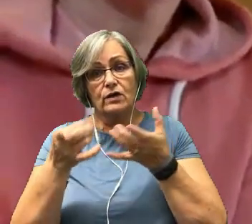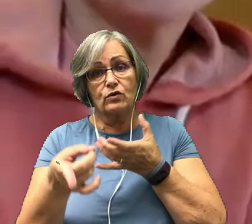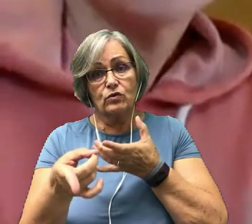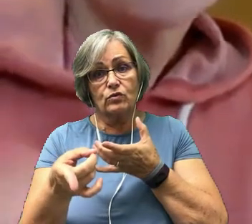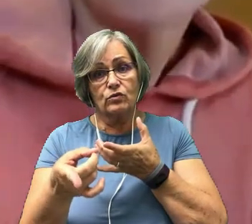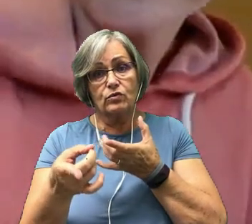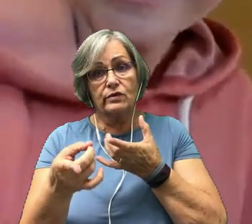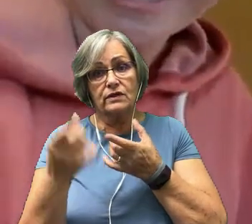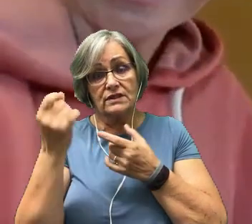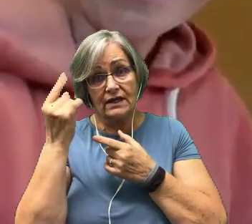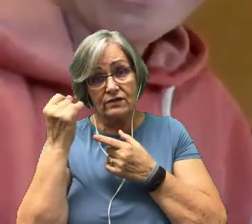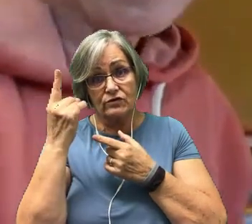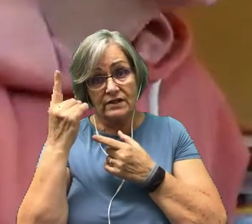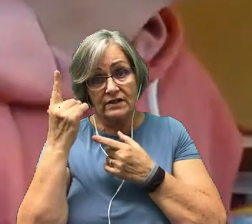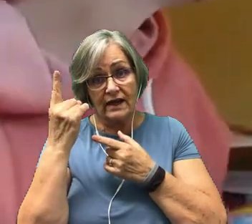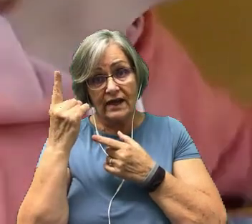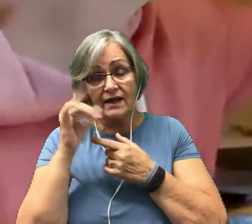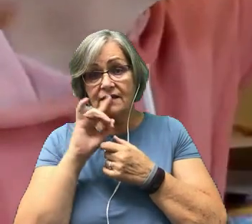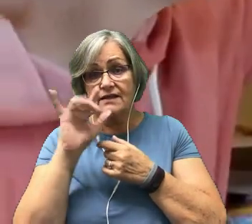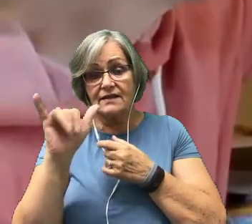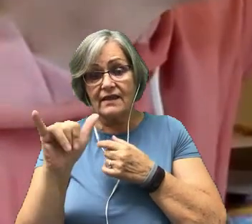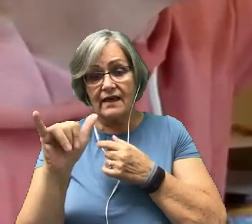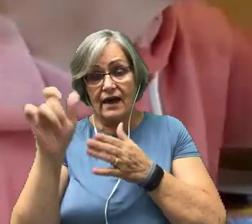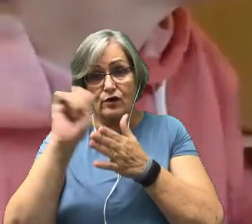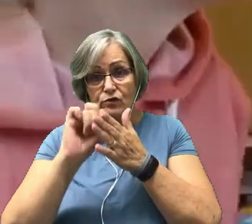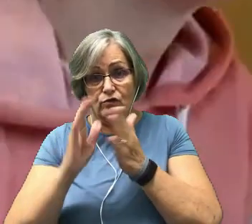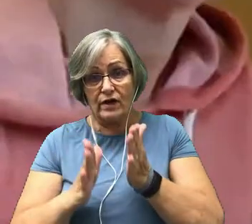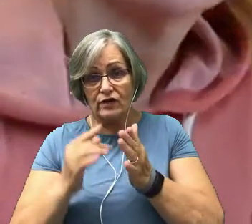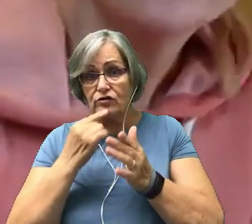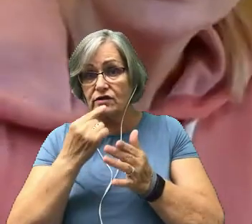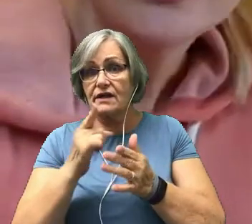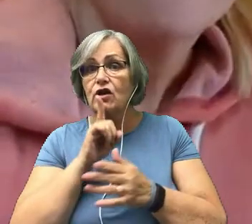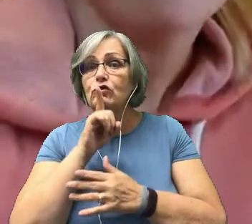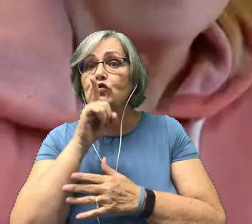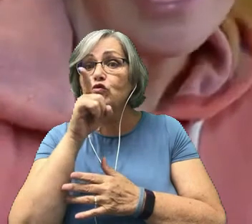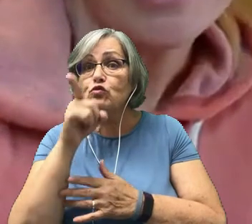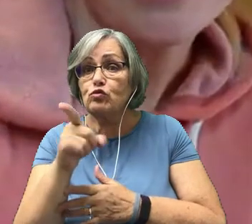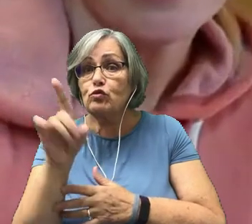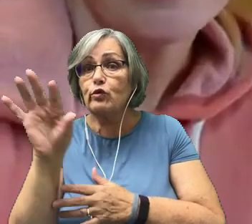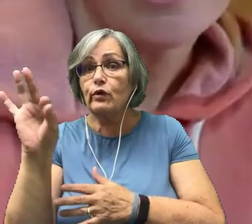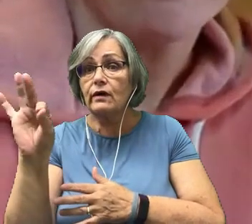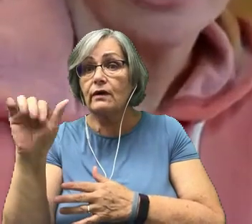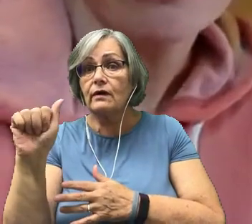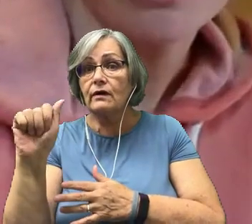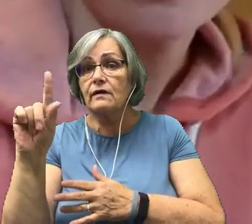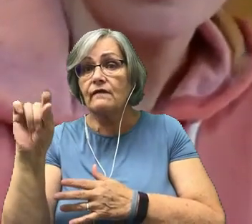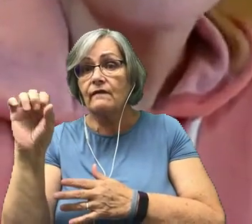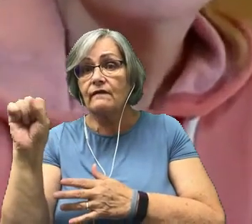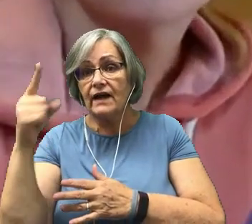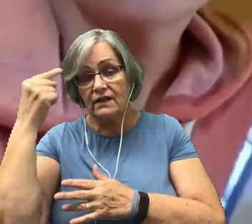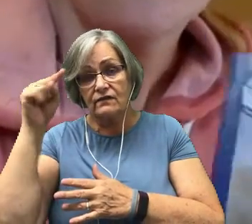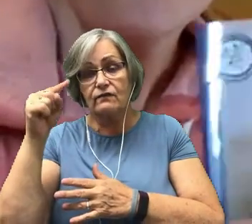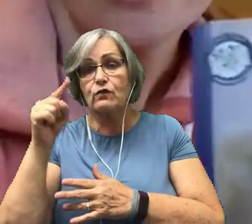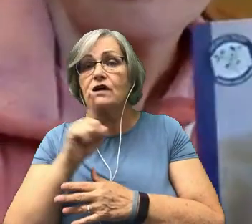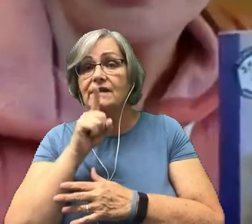you to understand is that writers tell true facts in nonfiction books. So